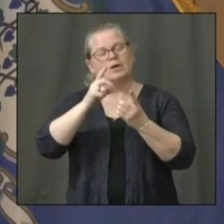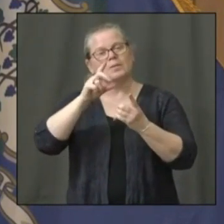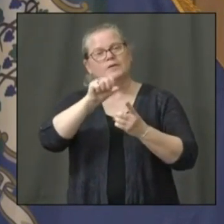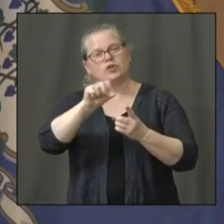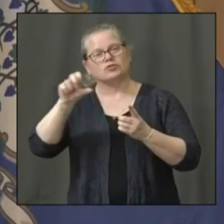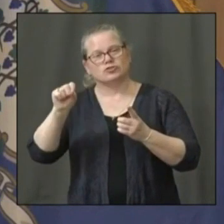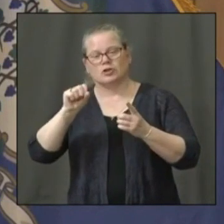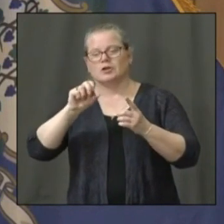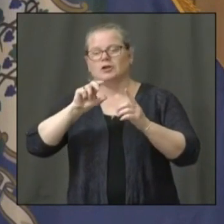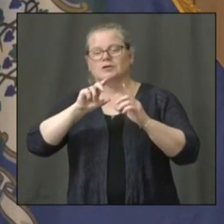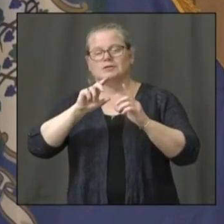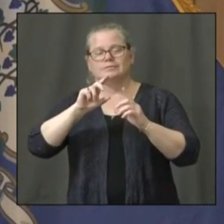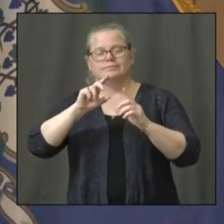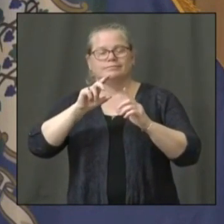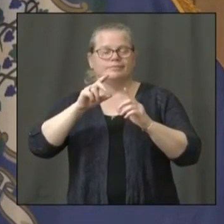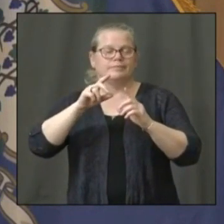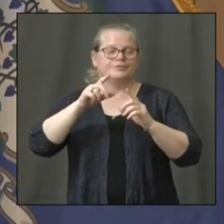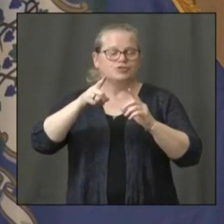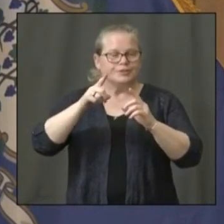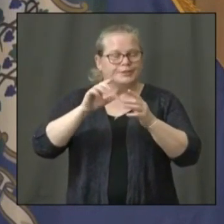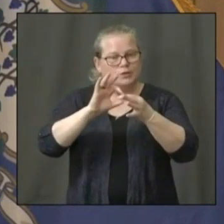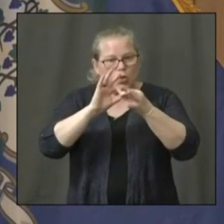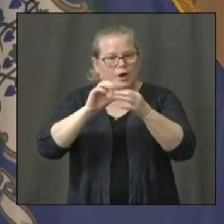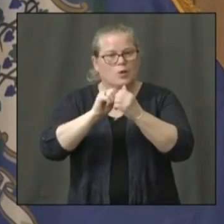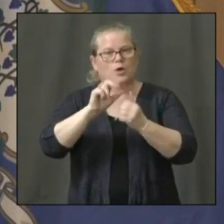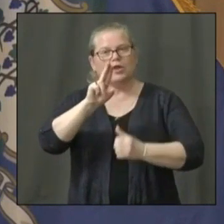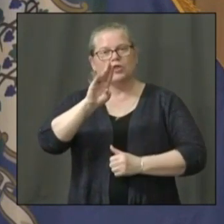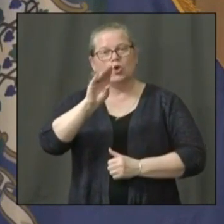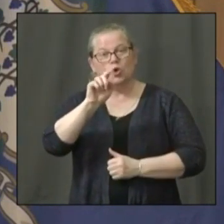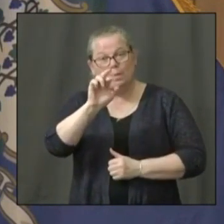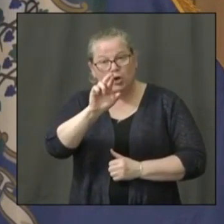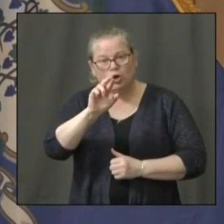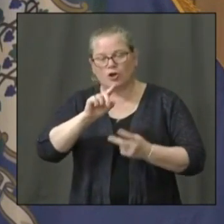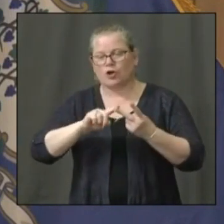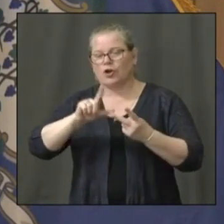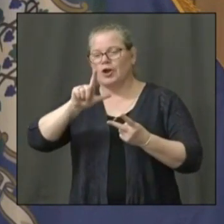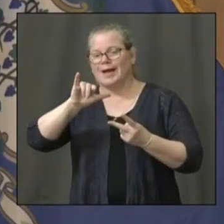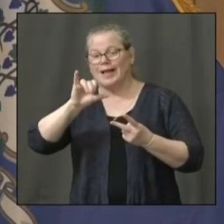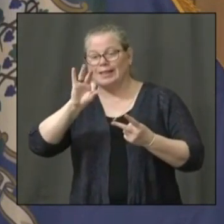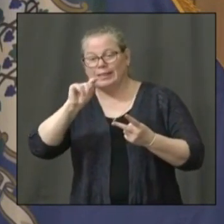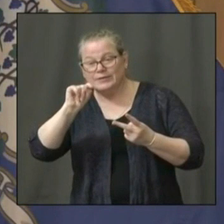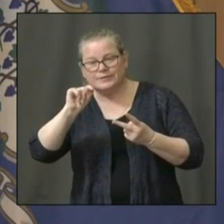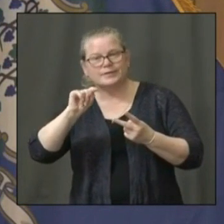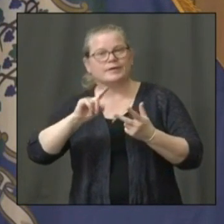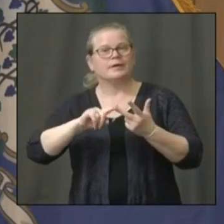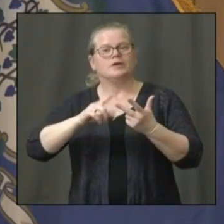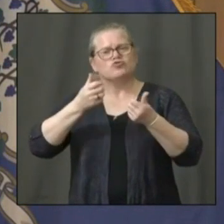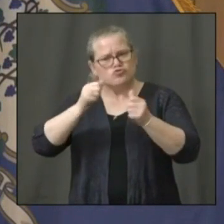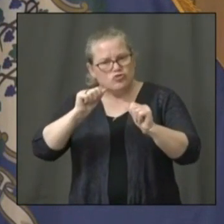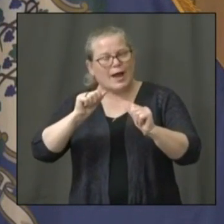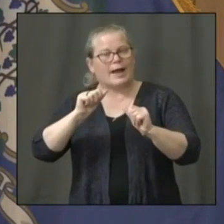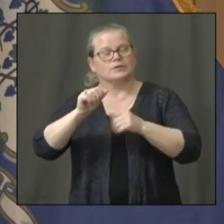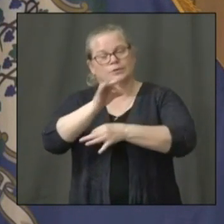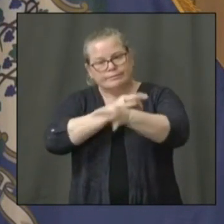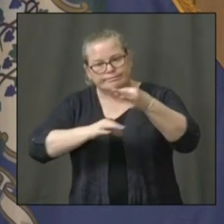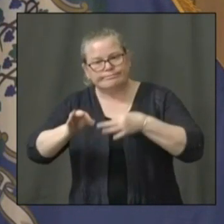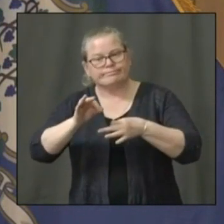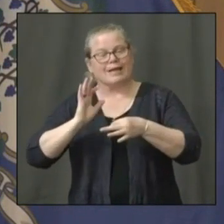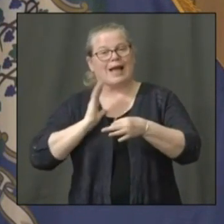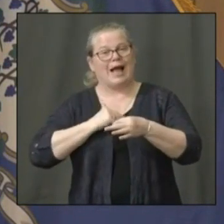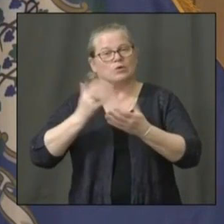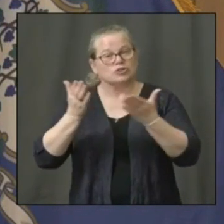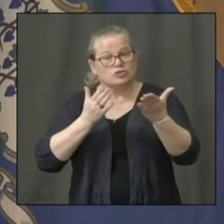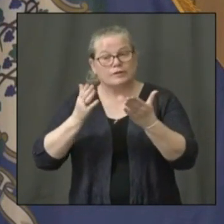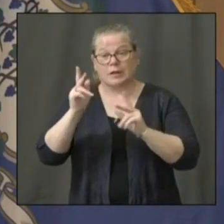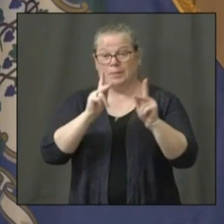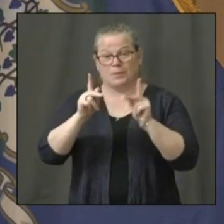with Uber and Lyft and our taxis, trying to augment our drop-off services, just to make sure people who have to stay